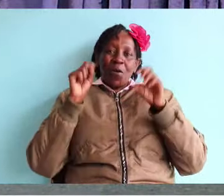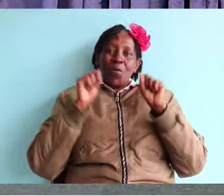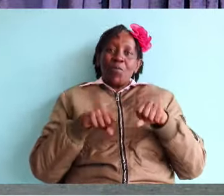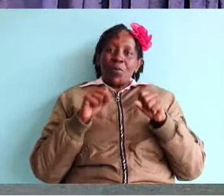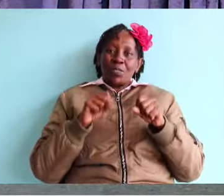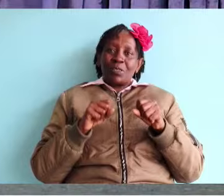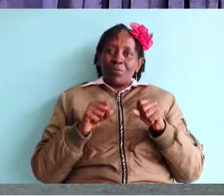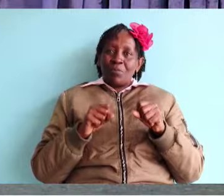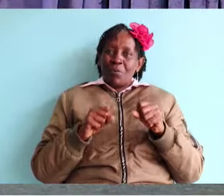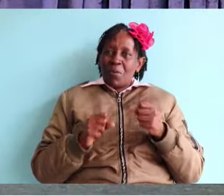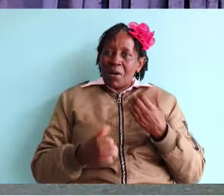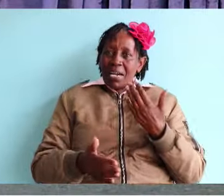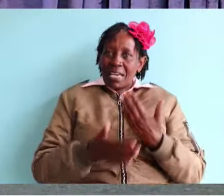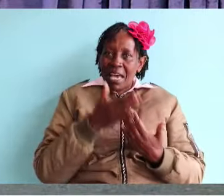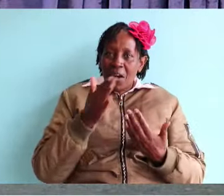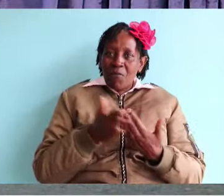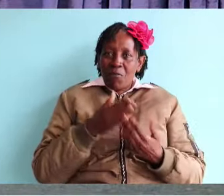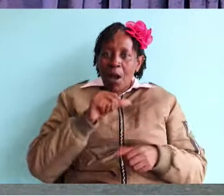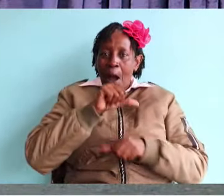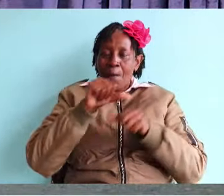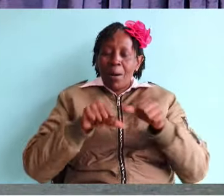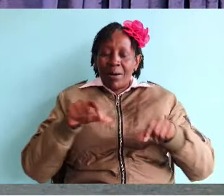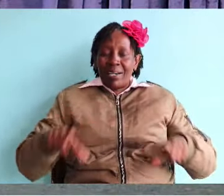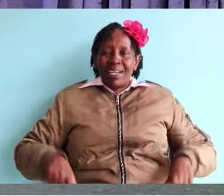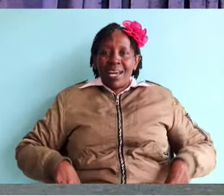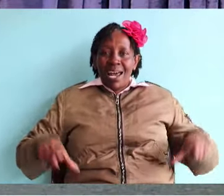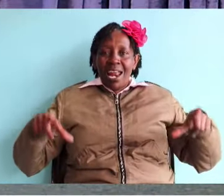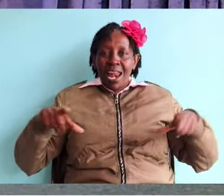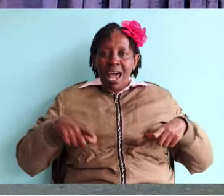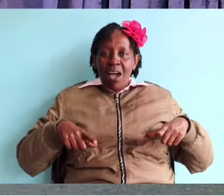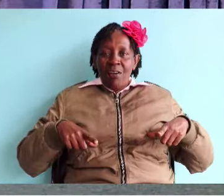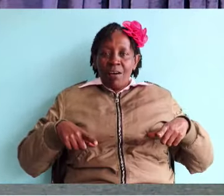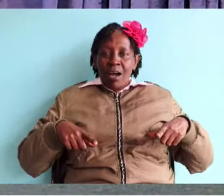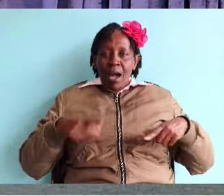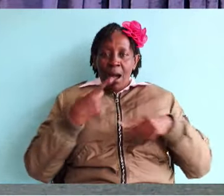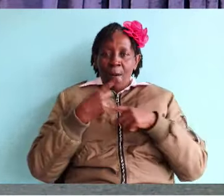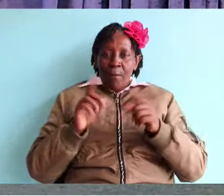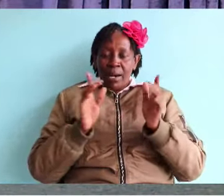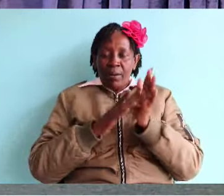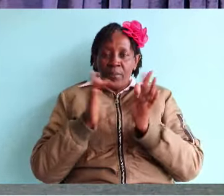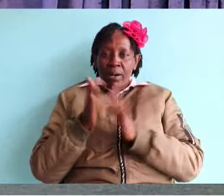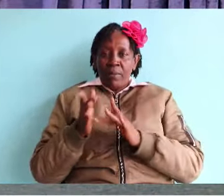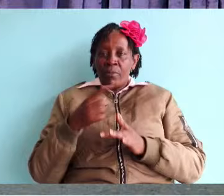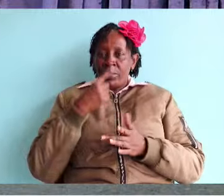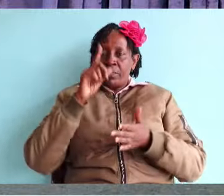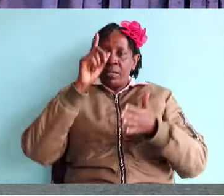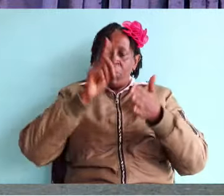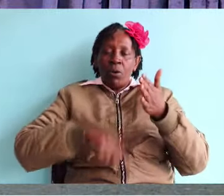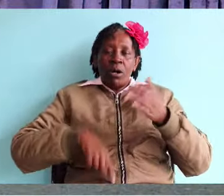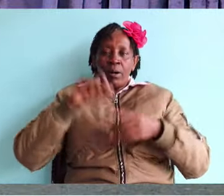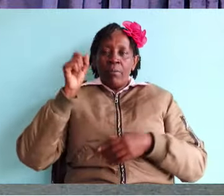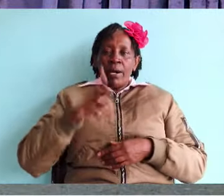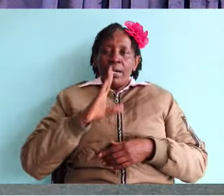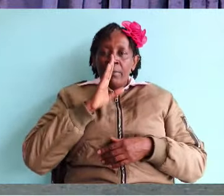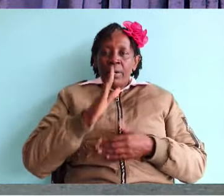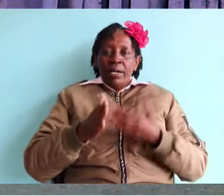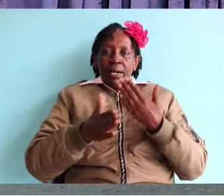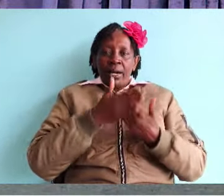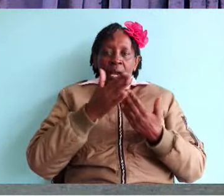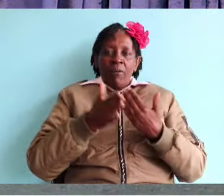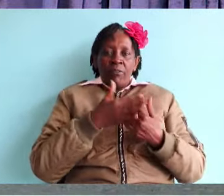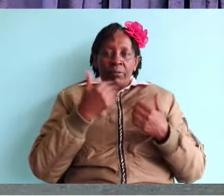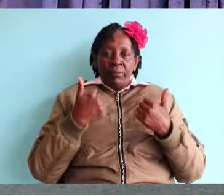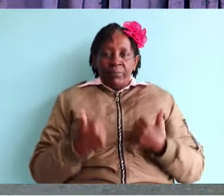watchful of our lives, and the Bible says that we should be watchful of our lives and our doctrine, and even those people that we